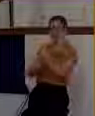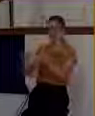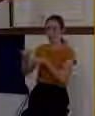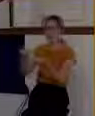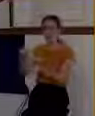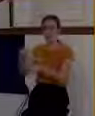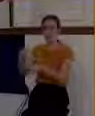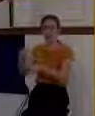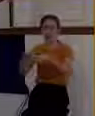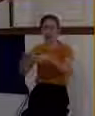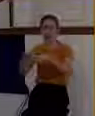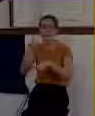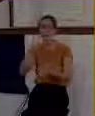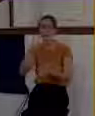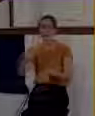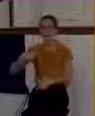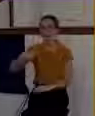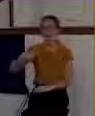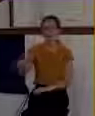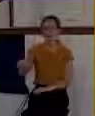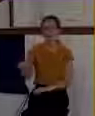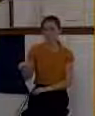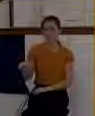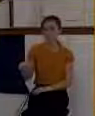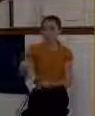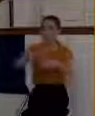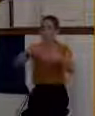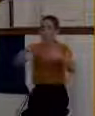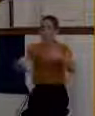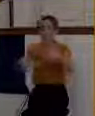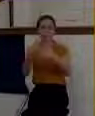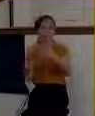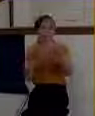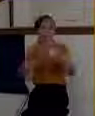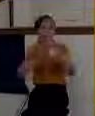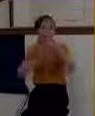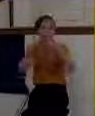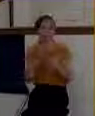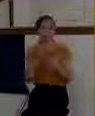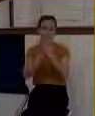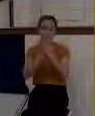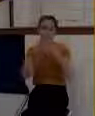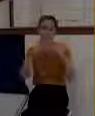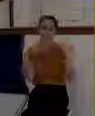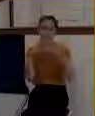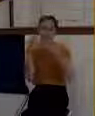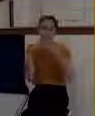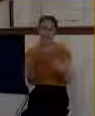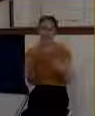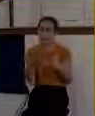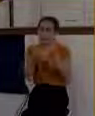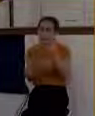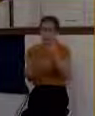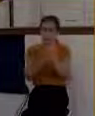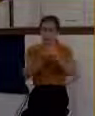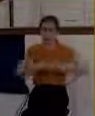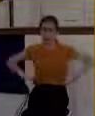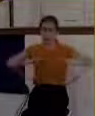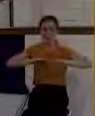end, both prophets turns out to be sinners. In the end, both kingdoms will fail the Lord. Both kingdoms will turn